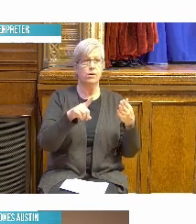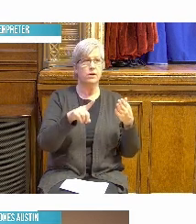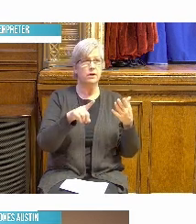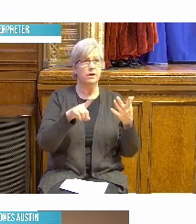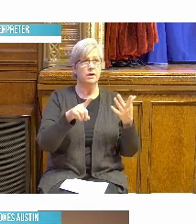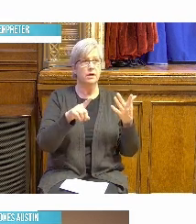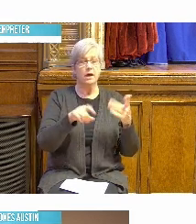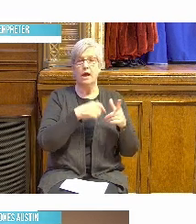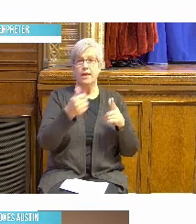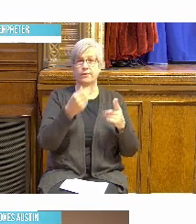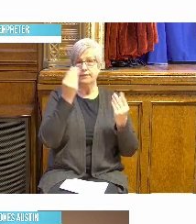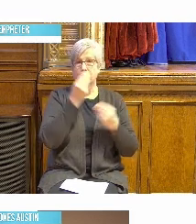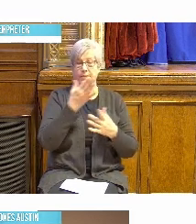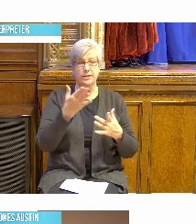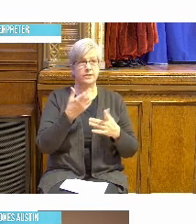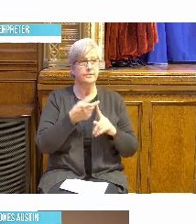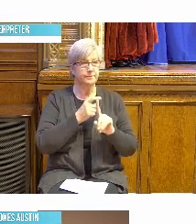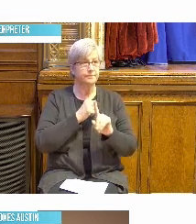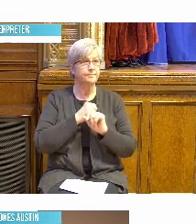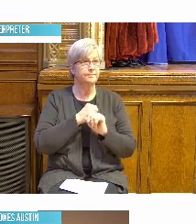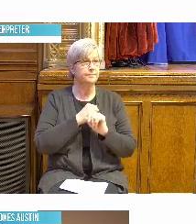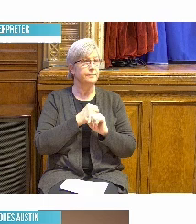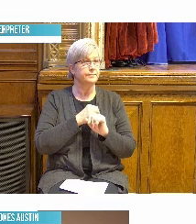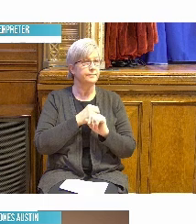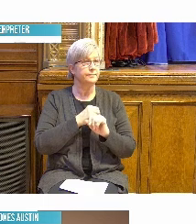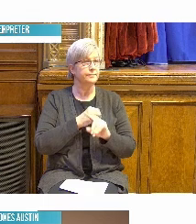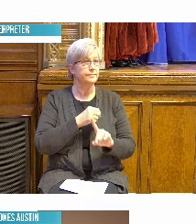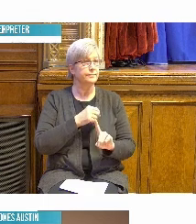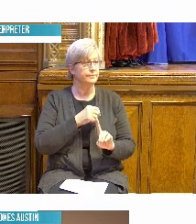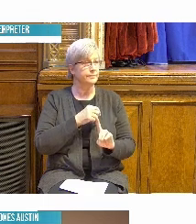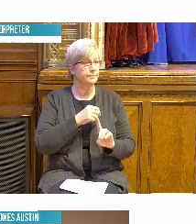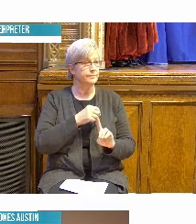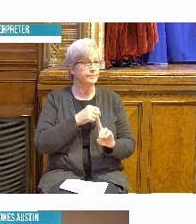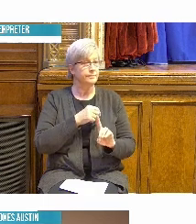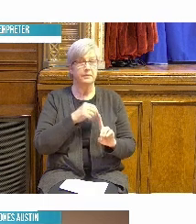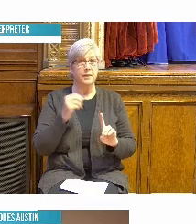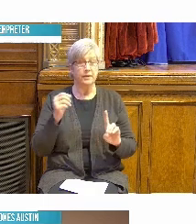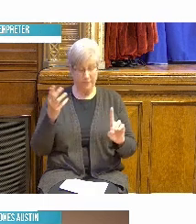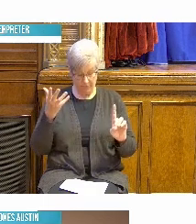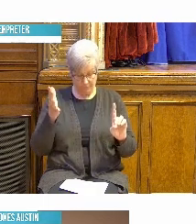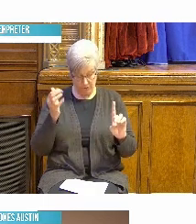updates, concerns, or items from the commissioners. I have none.